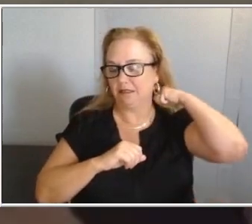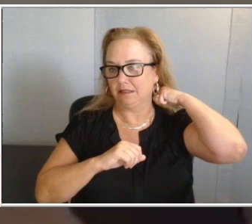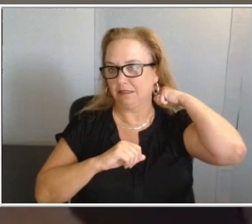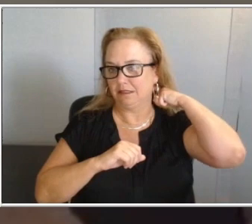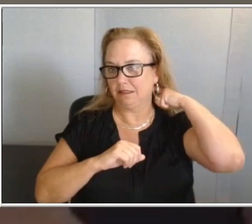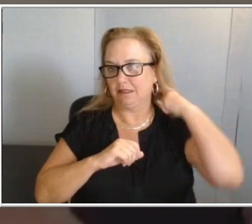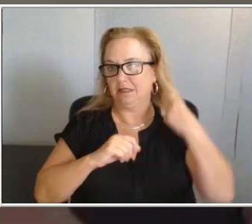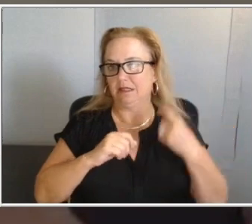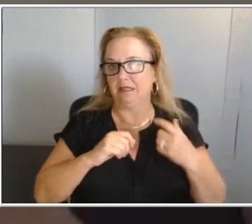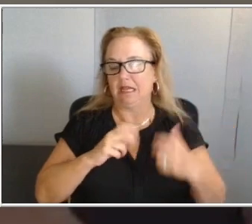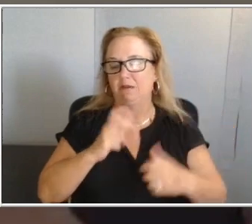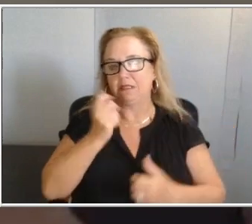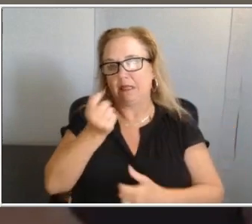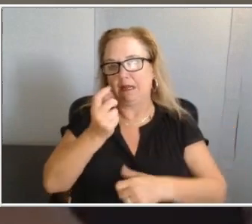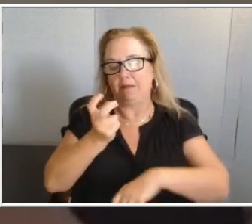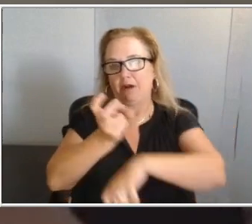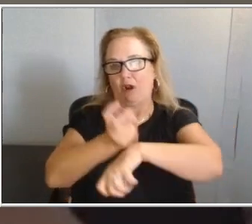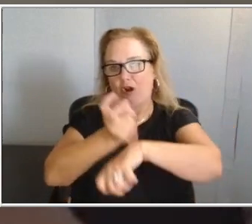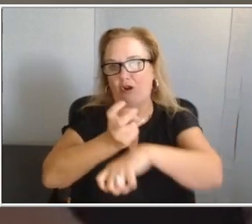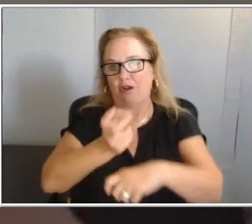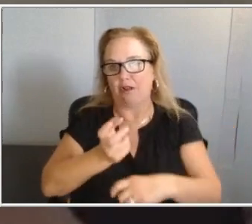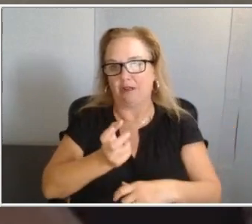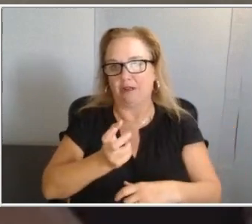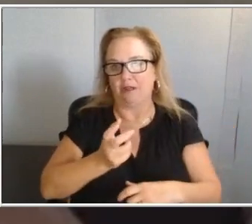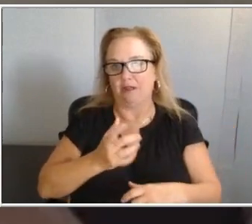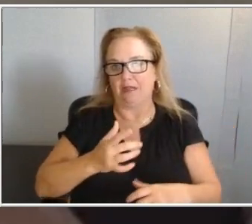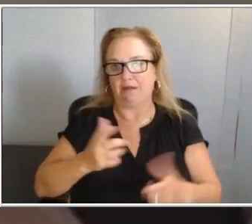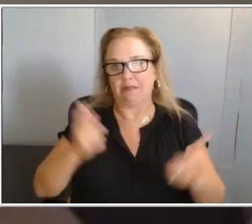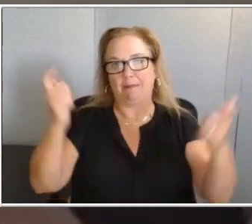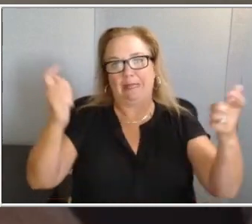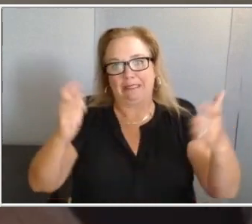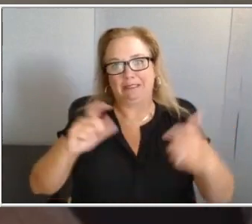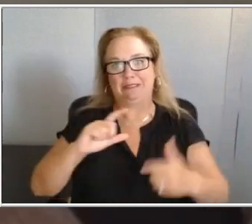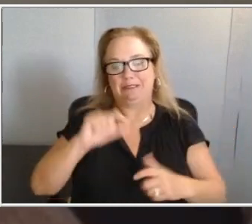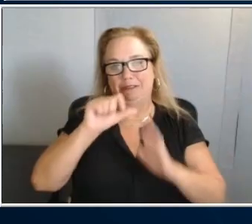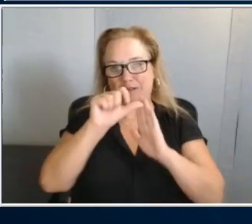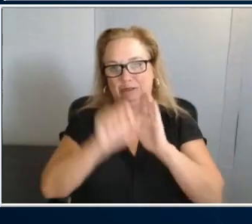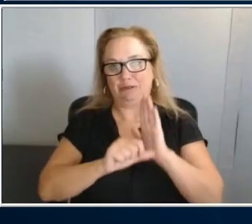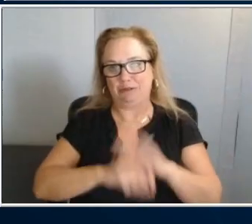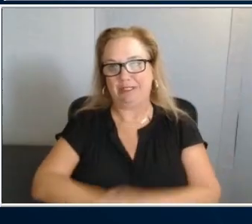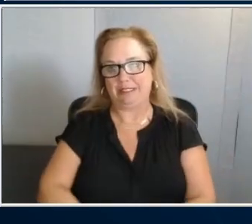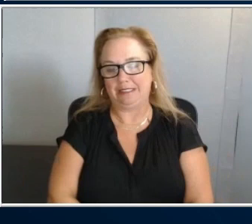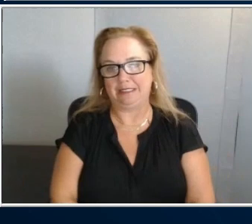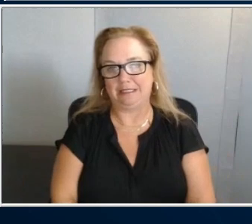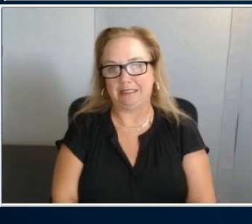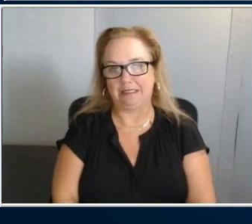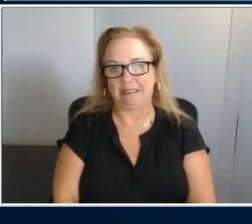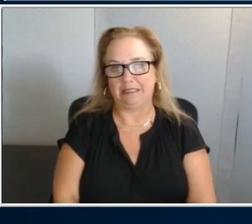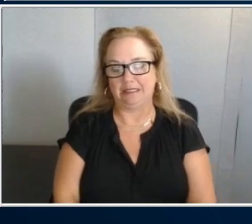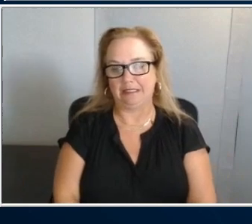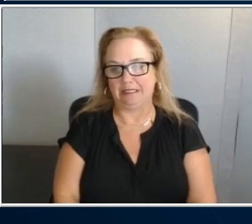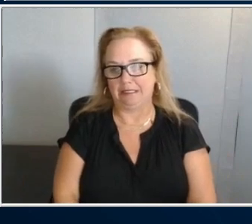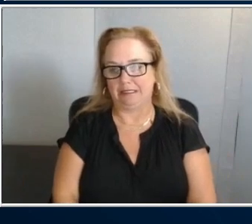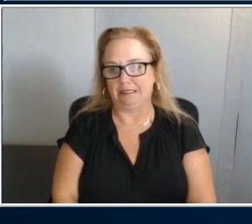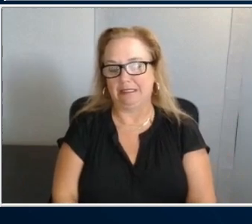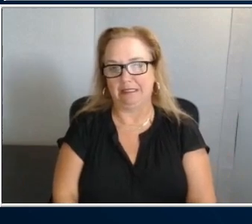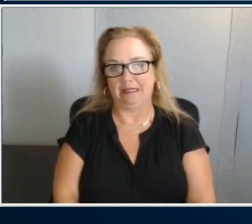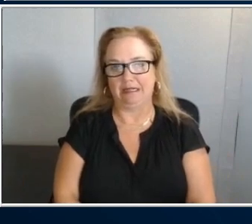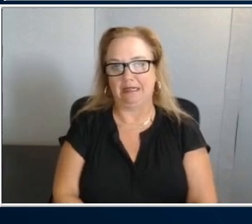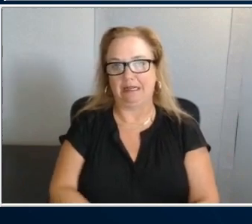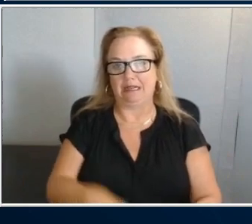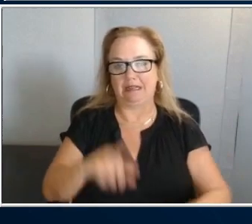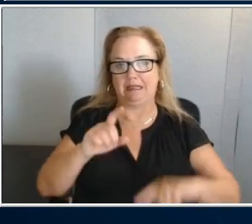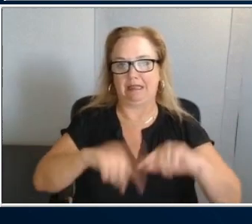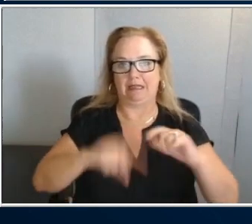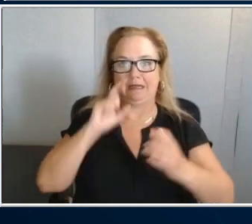yeah, it was kind of rough. It did feel major. Mm-hmm. I'll imagine it's not something you just would bounce back from.